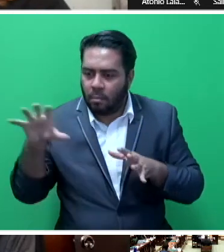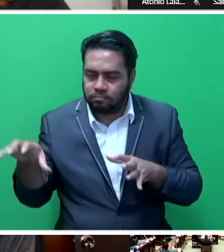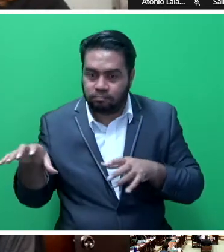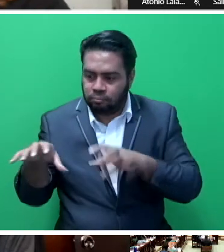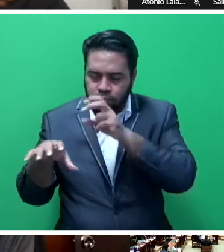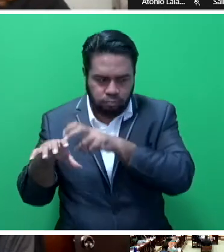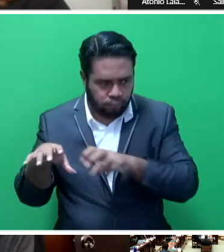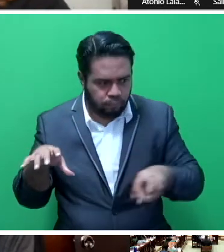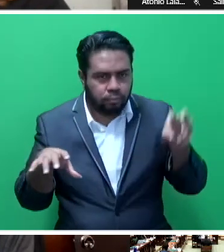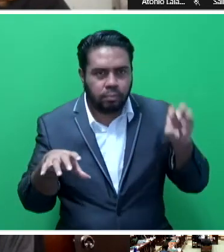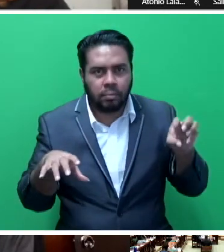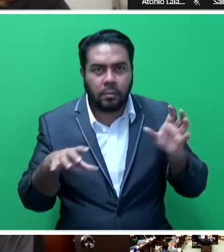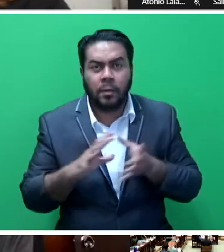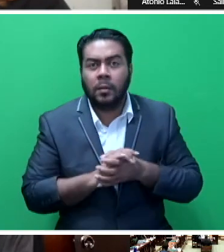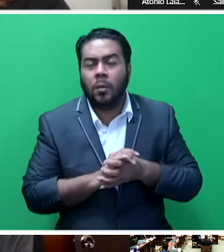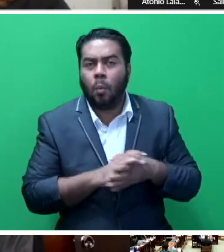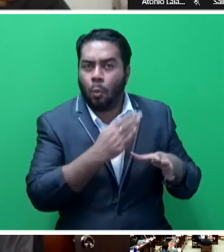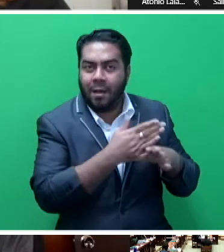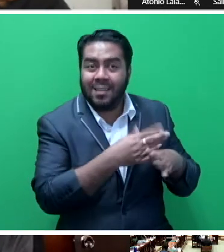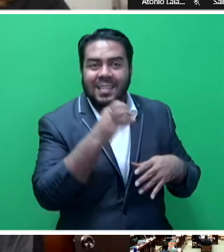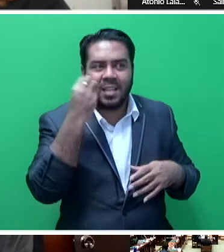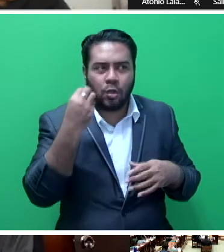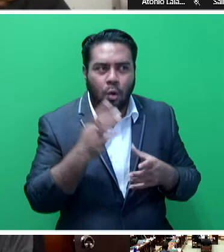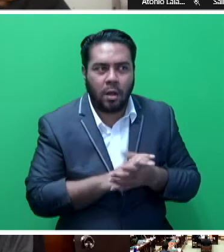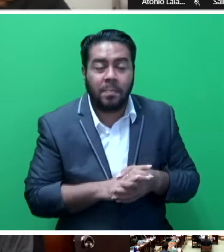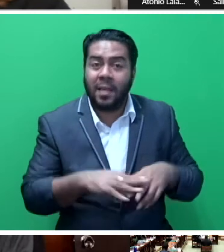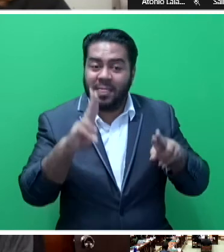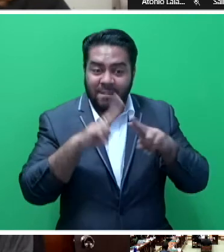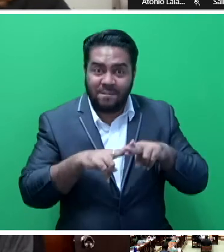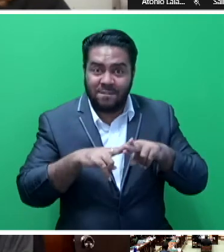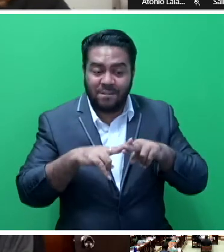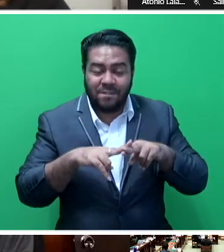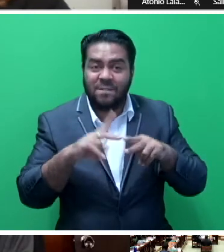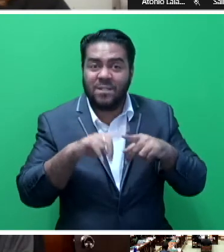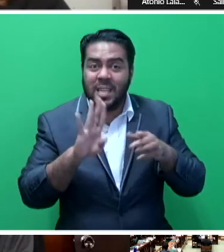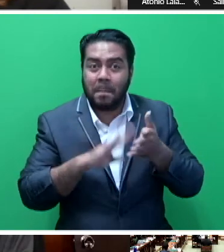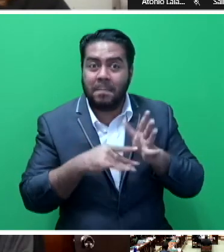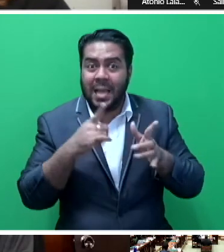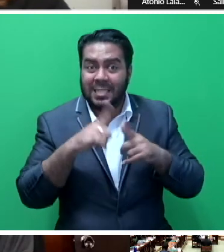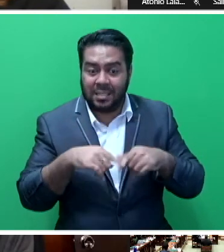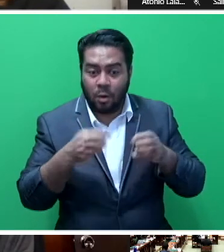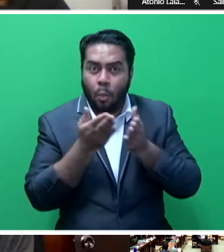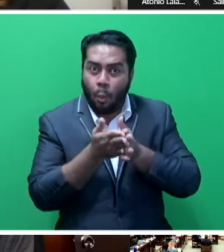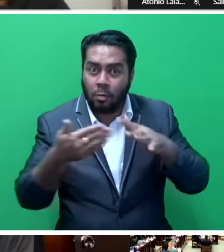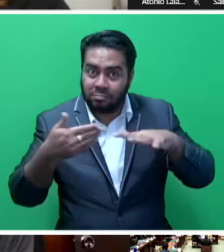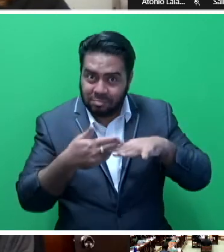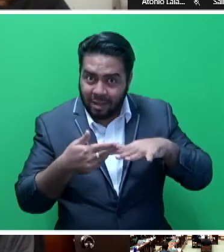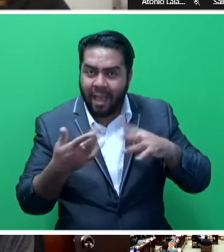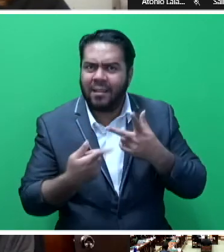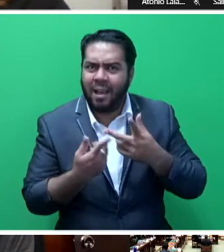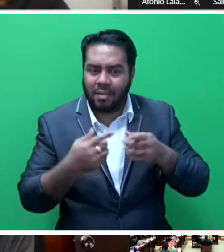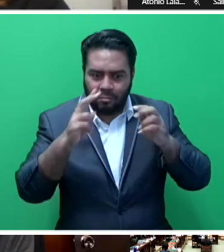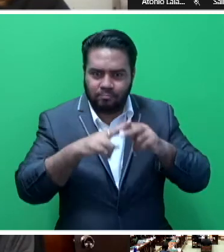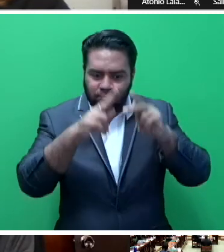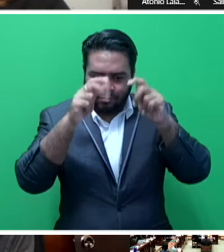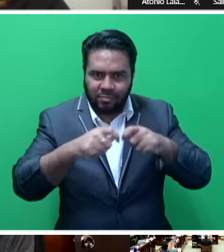Hospital was sequestrated for 21 days, the FEMAT Field Hospital went across to the Lautoka, and at Nandogu Park set up a